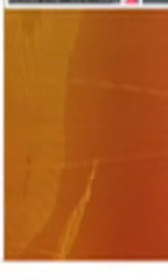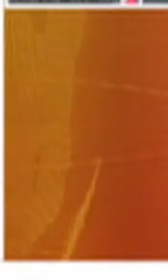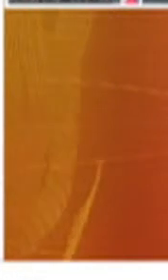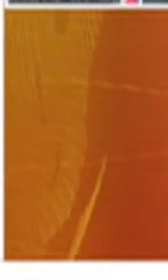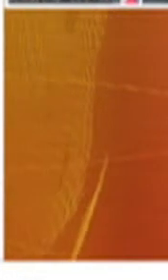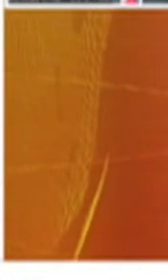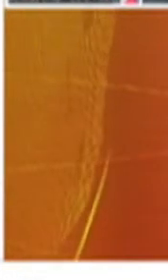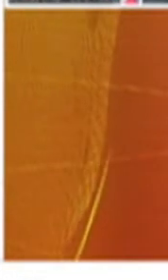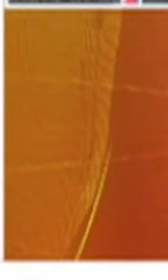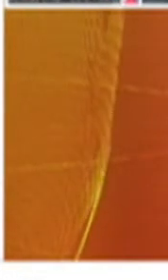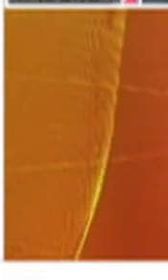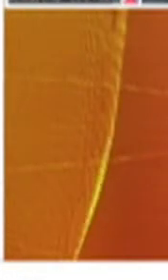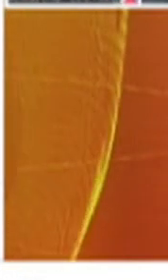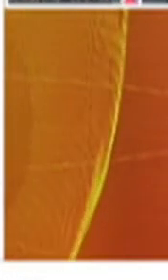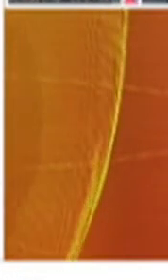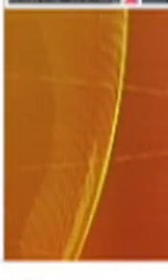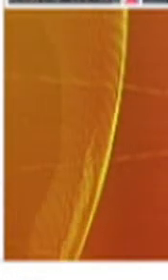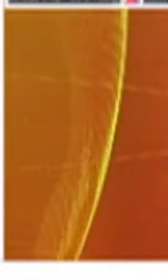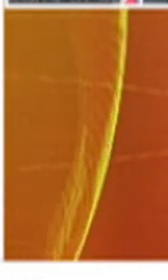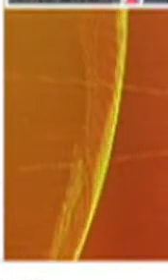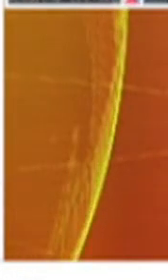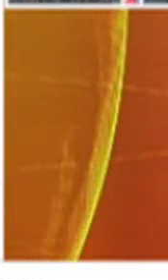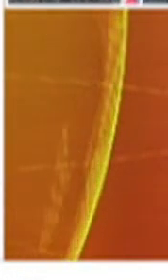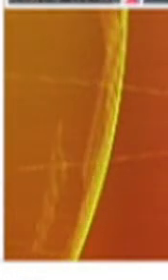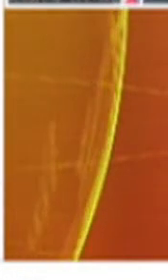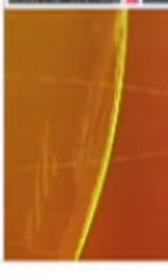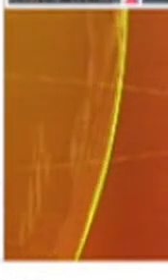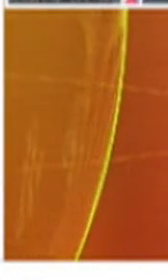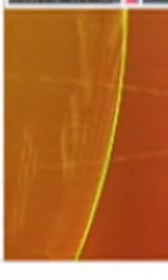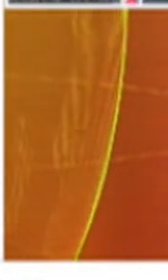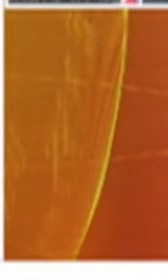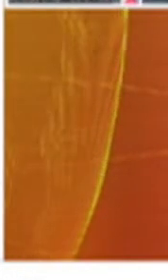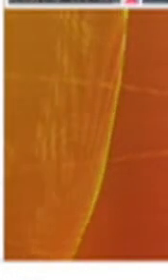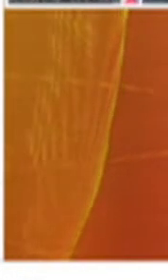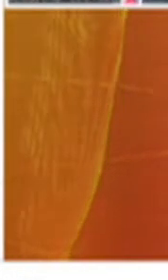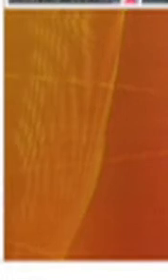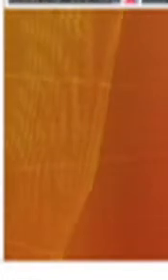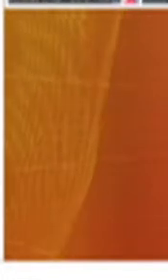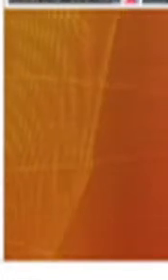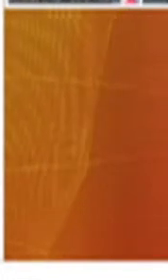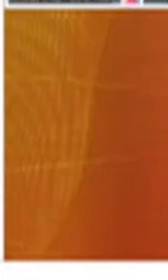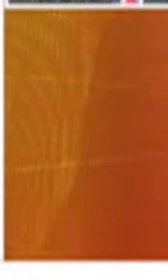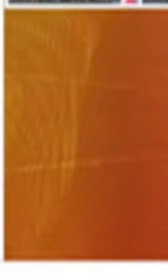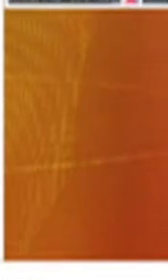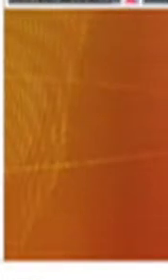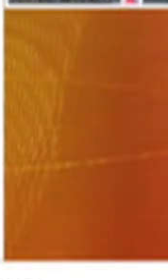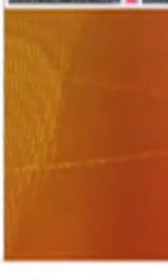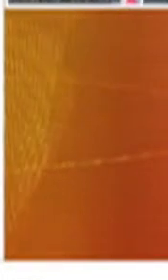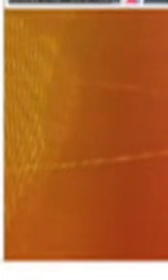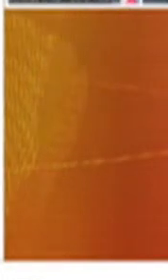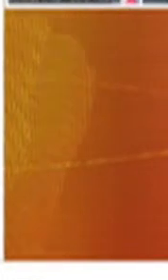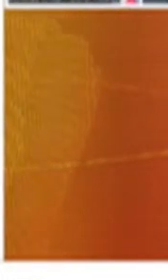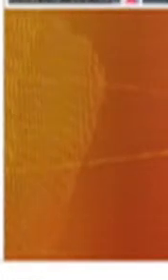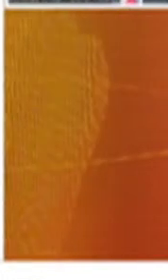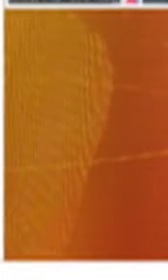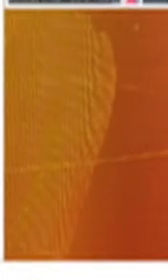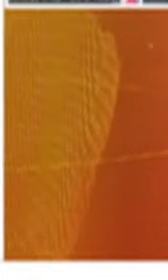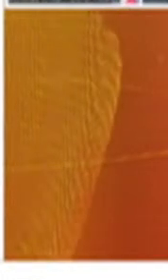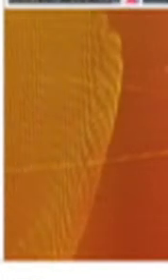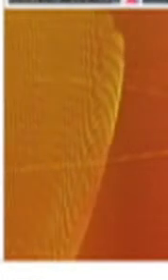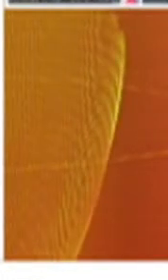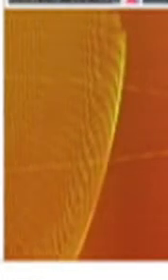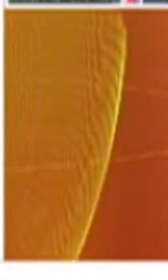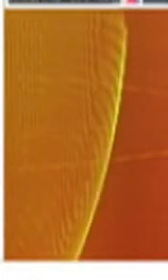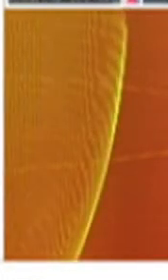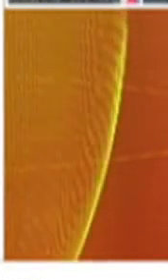from February up to the 17th of May, when there were healthcare workers being vaccinated, as we've heard before. From the 17th